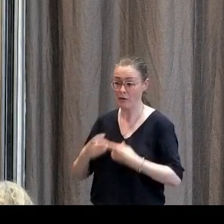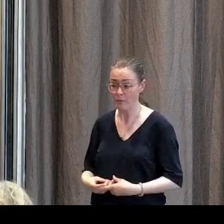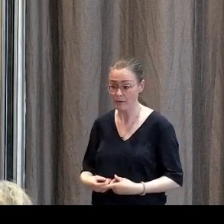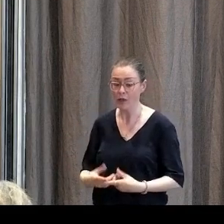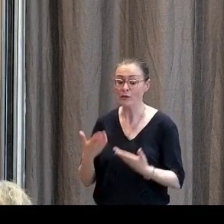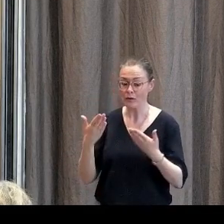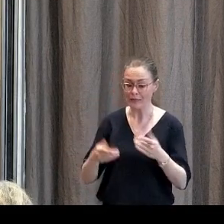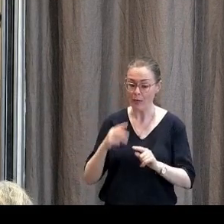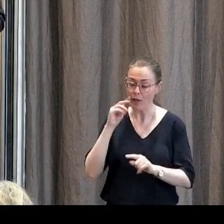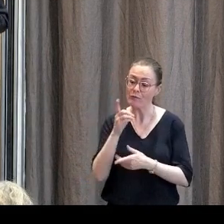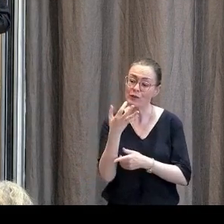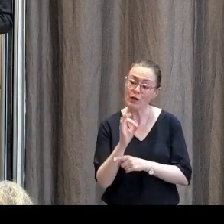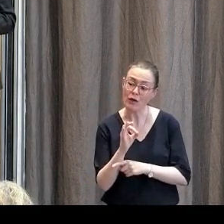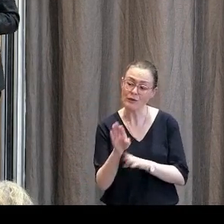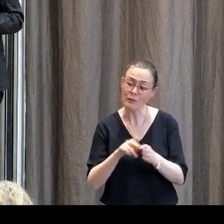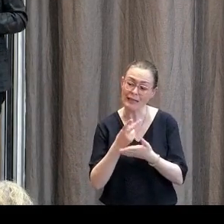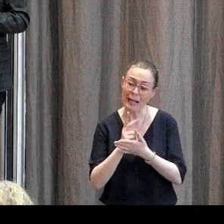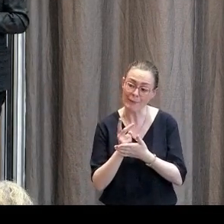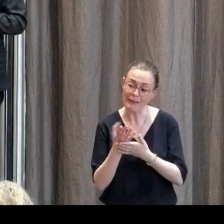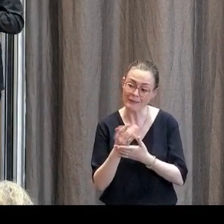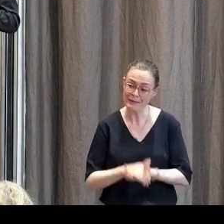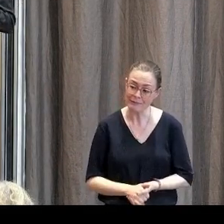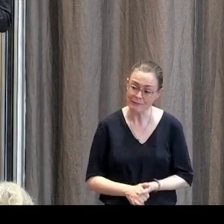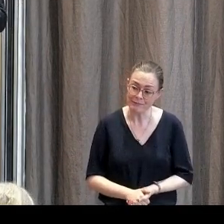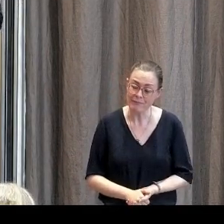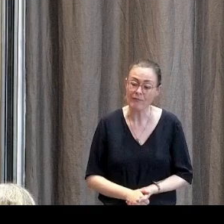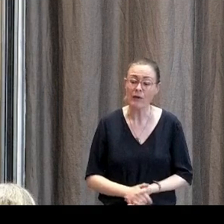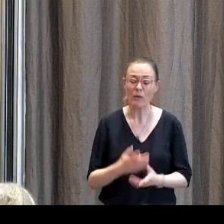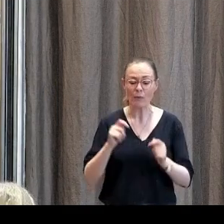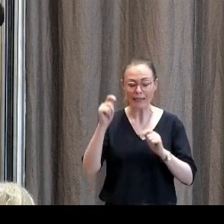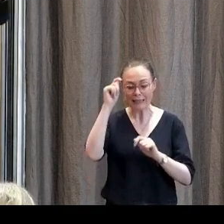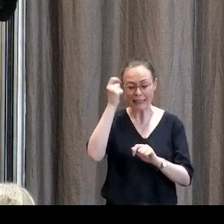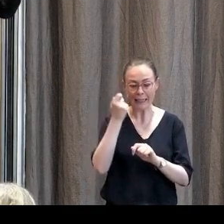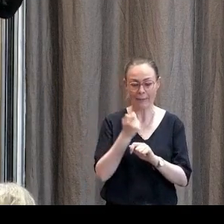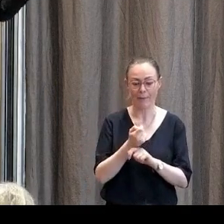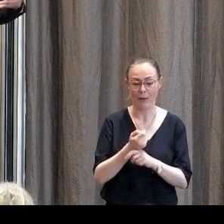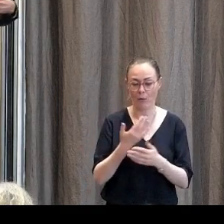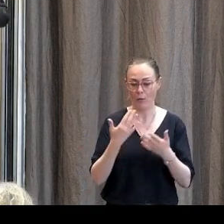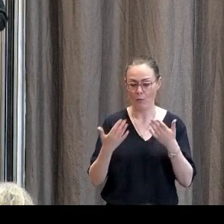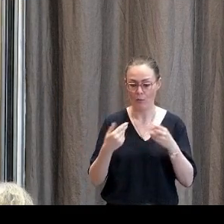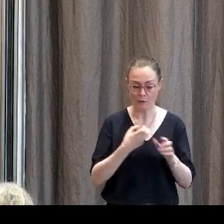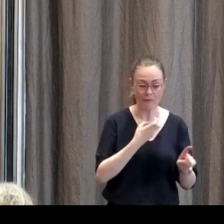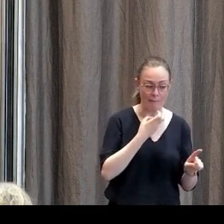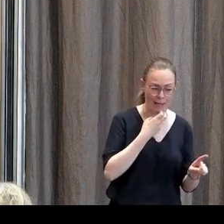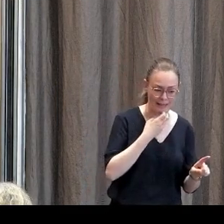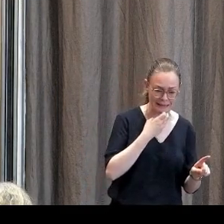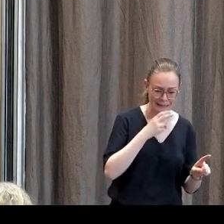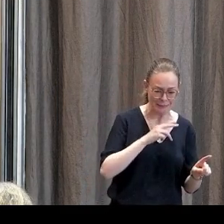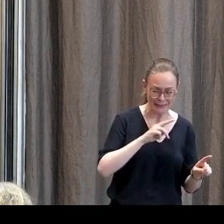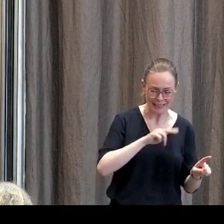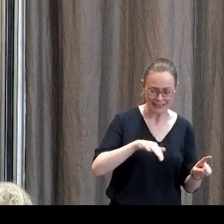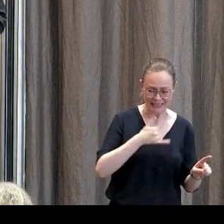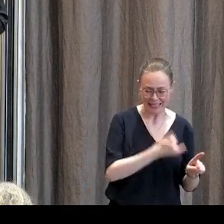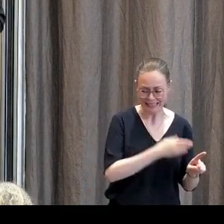to dogs with epilepsy. So we were thinking, what could we do between the mice, but before we go